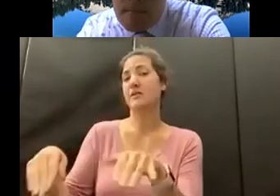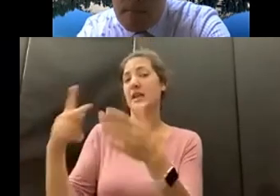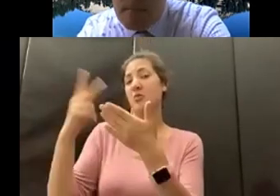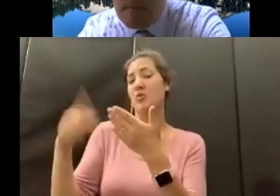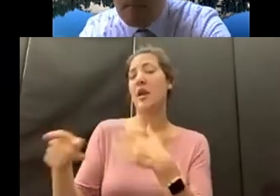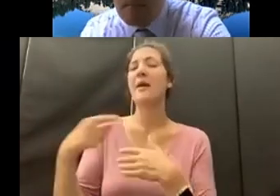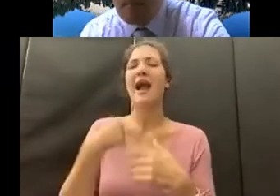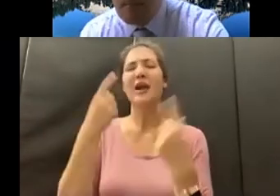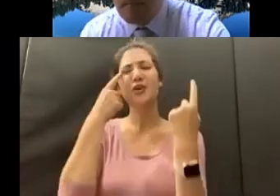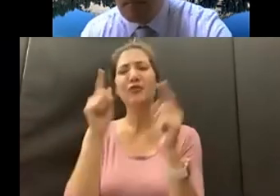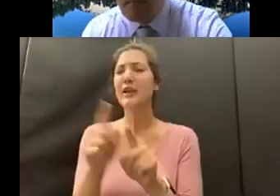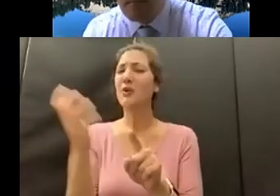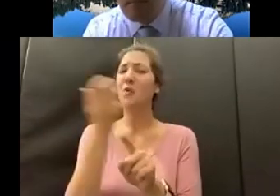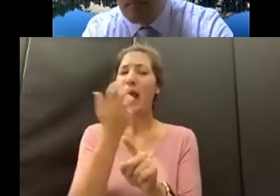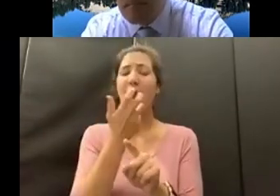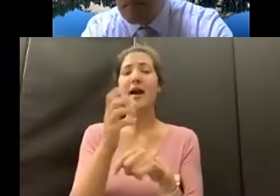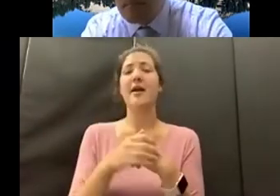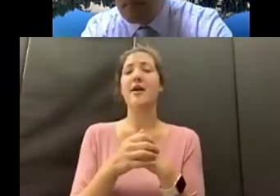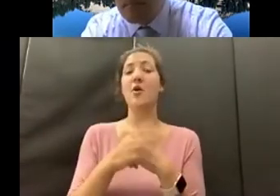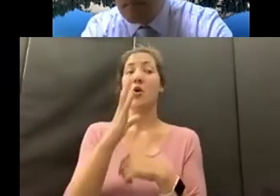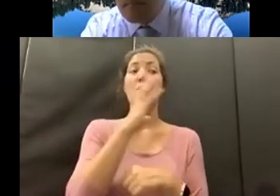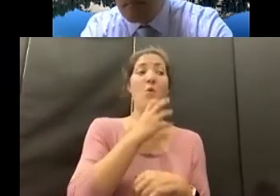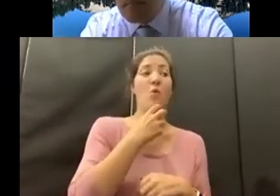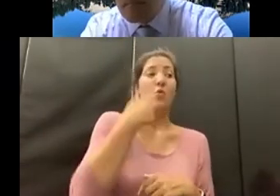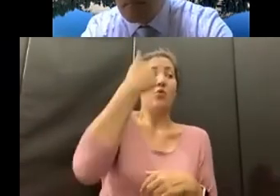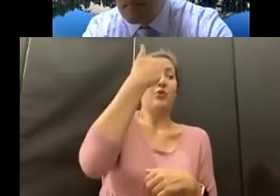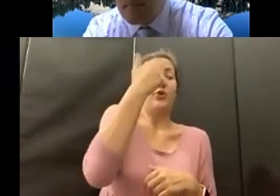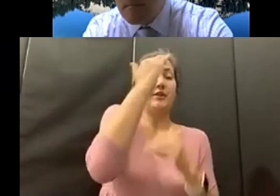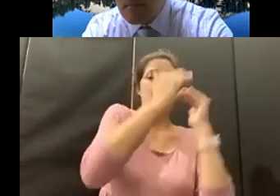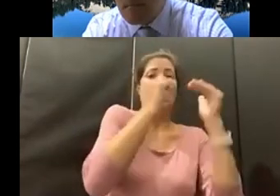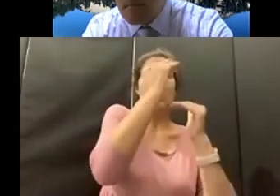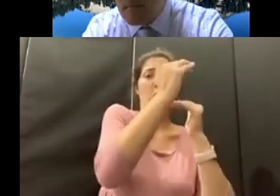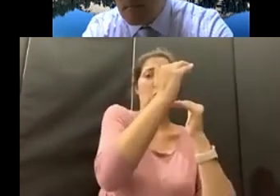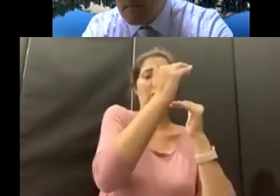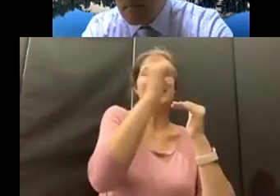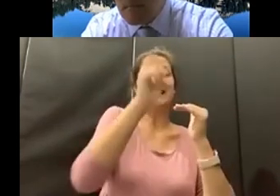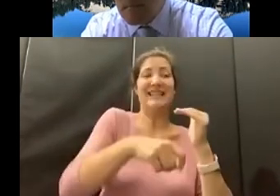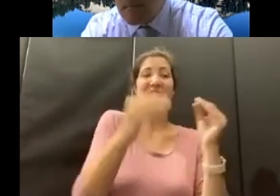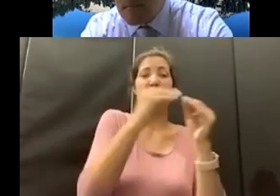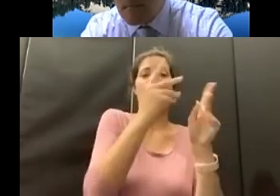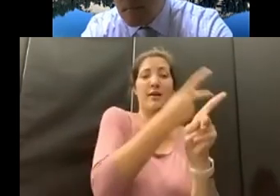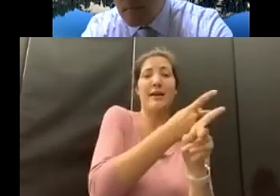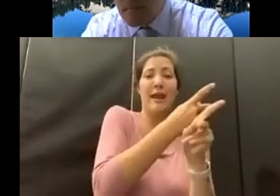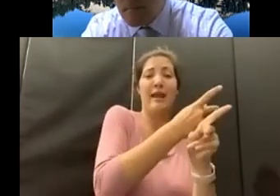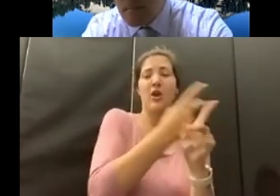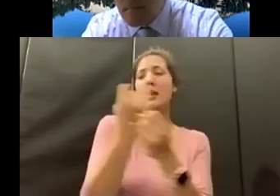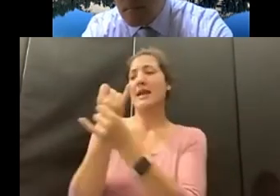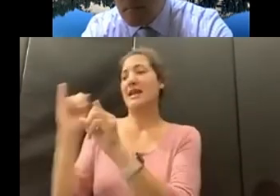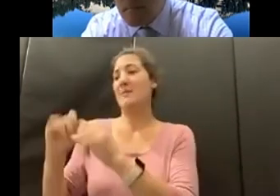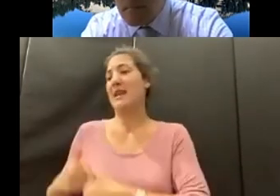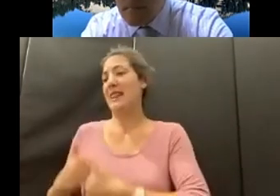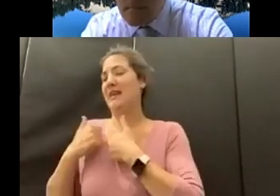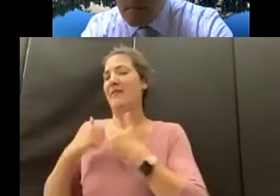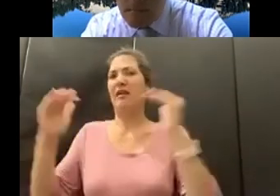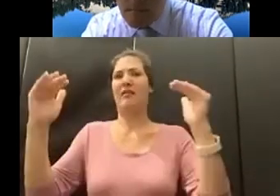problem with the gap in housing for older adults who need a higher level of care than independent living and are